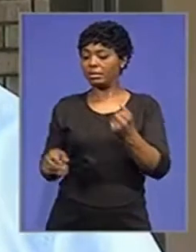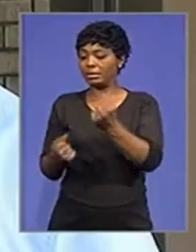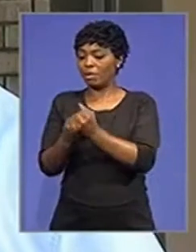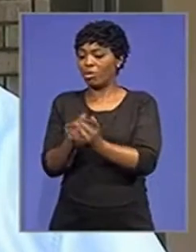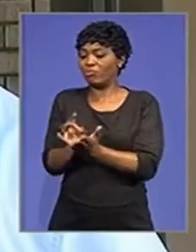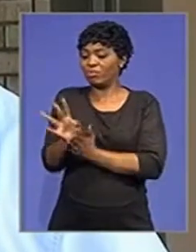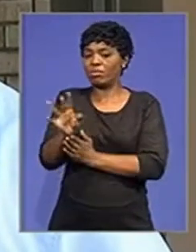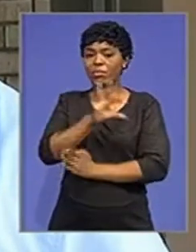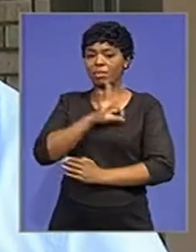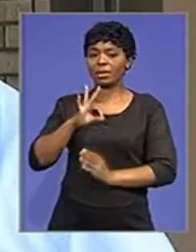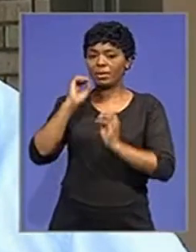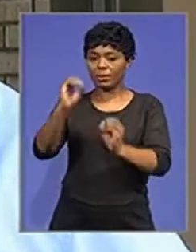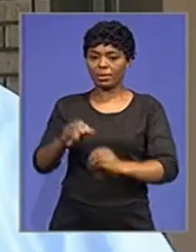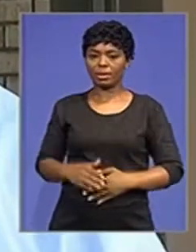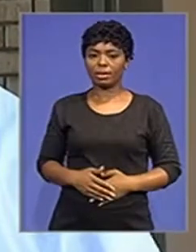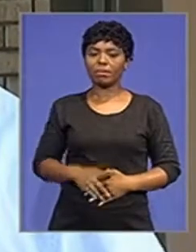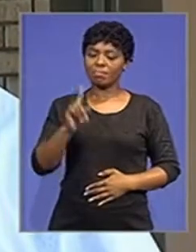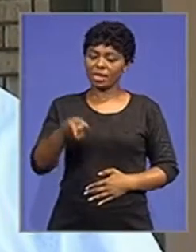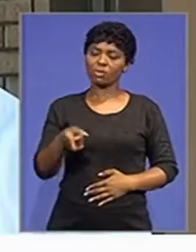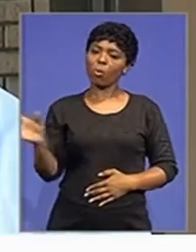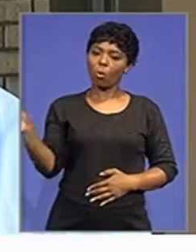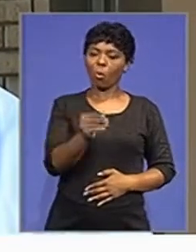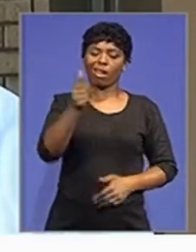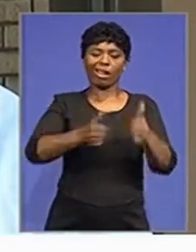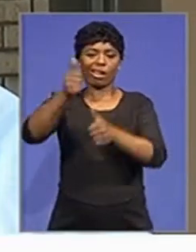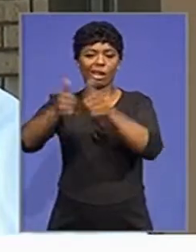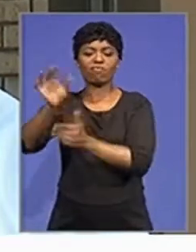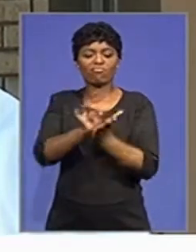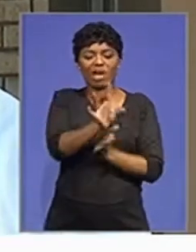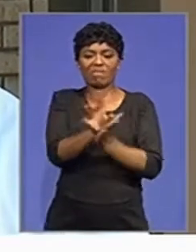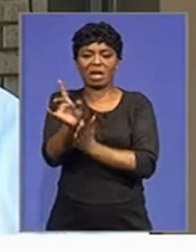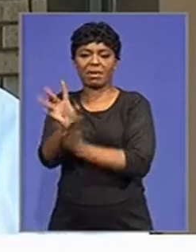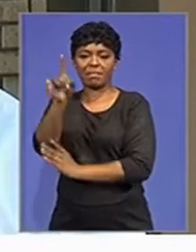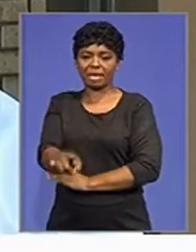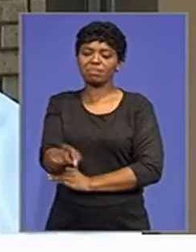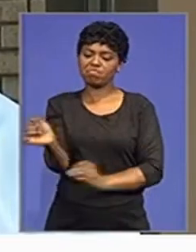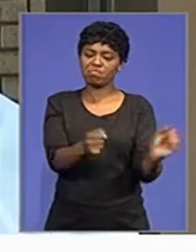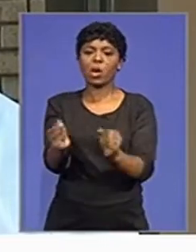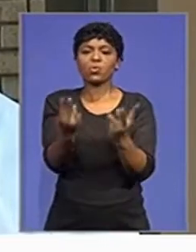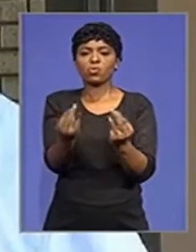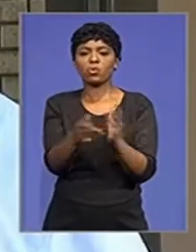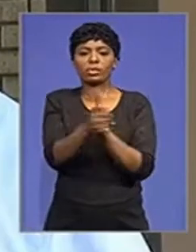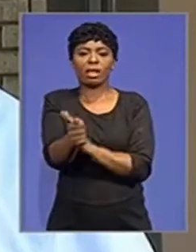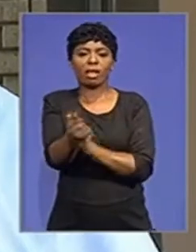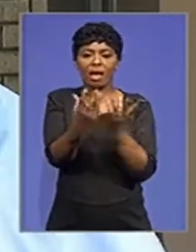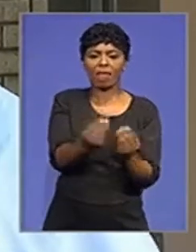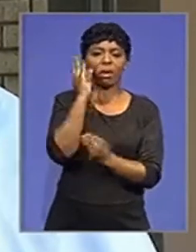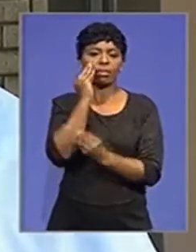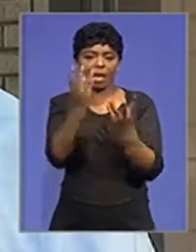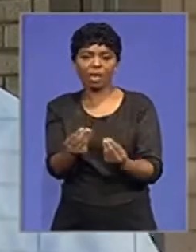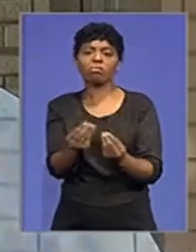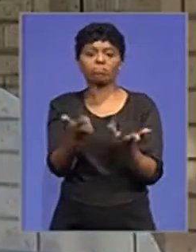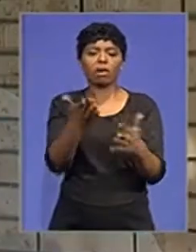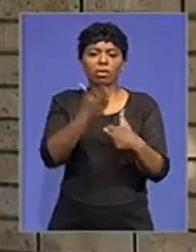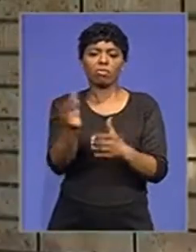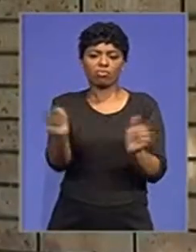ba solve problem. Sentse ka ba ntse the entire executive committee ga tsengwa batho go tshwana le tshwana le bokgoni go kana go ka dira within the